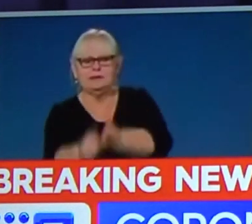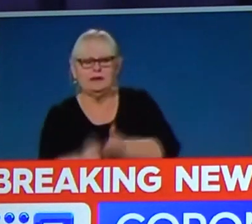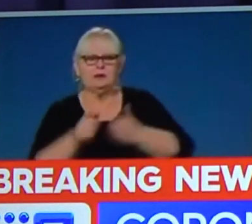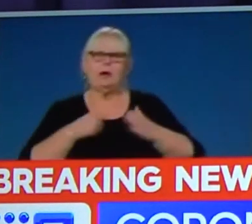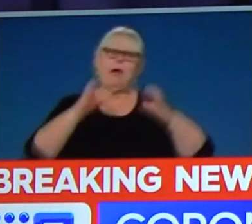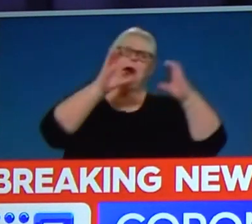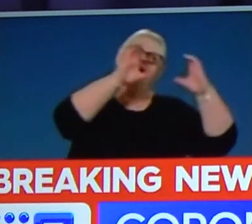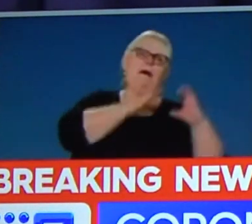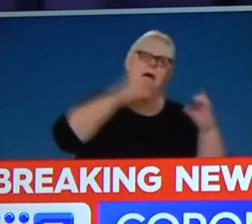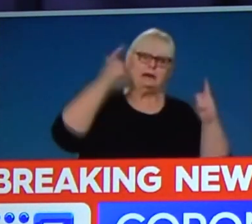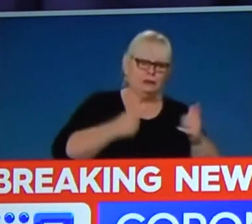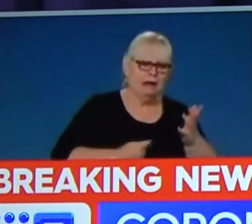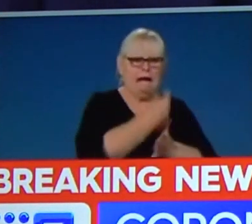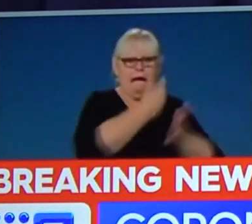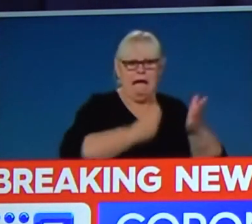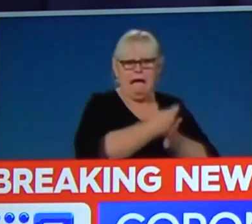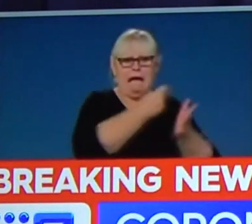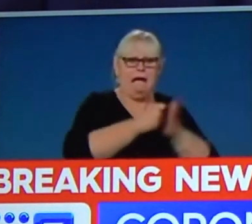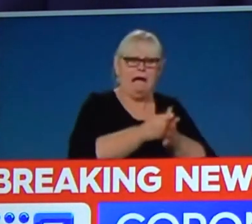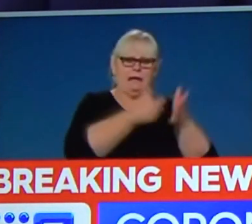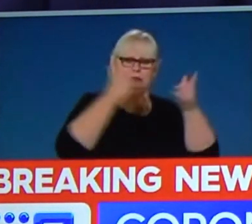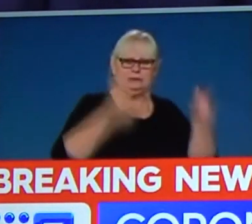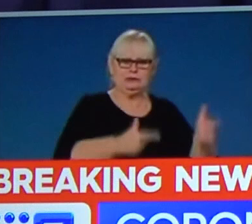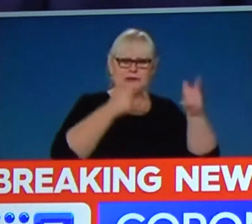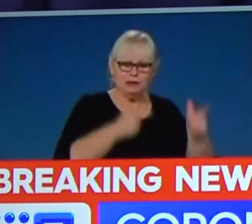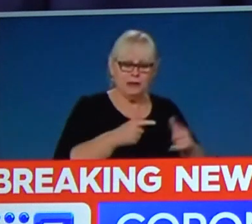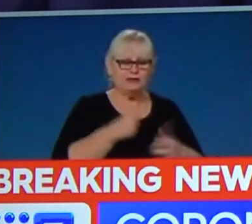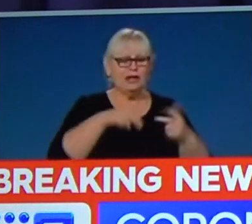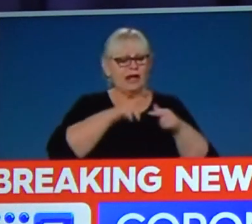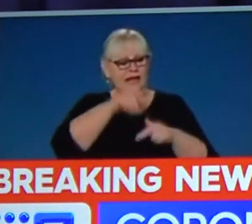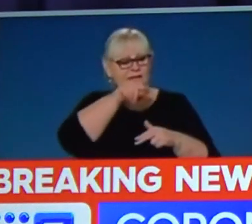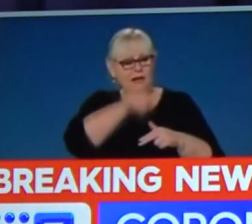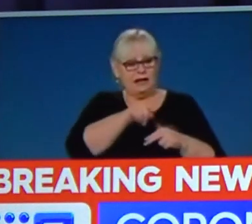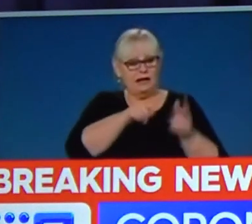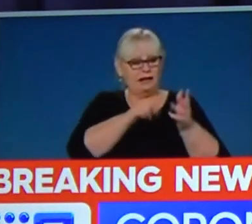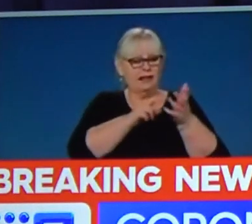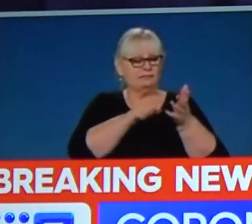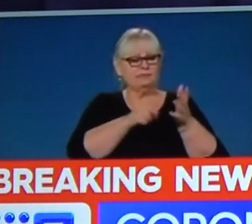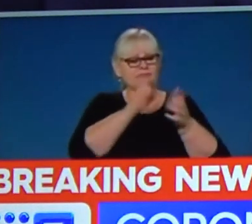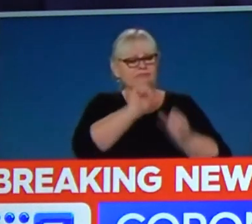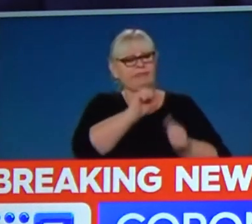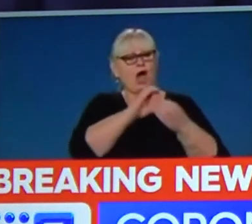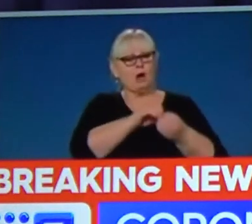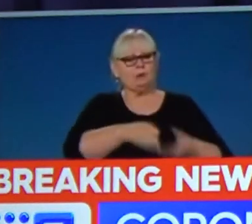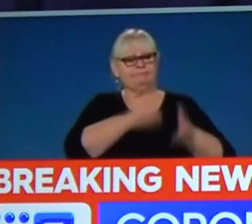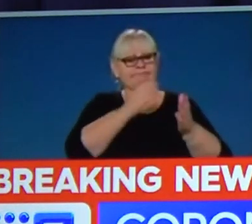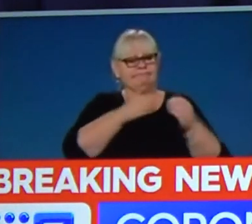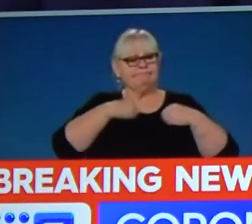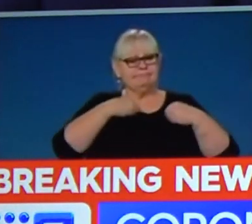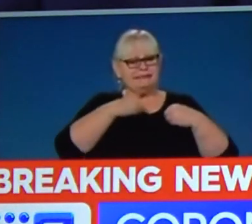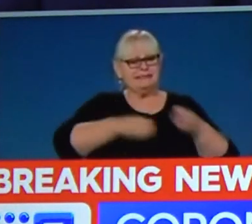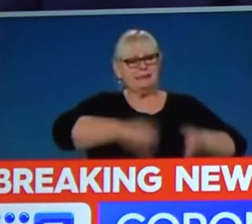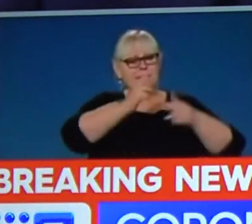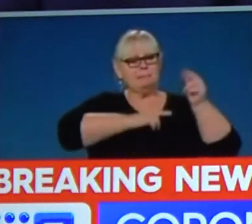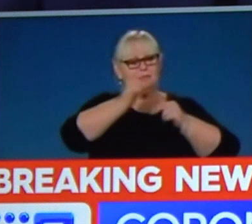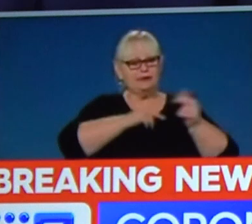debts because of rental arrears. A landlord that has a tenant so they can continue into the future to be able to